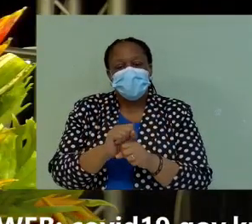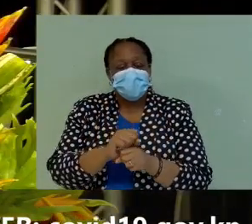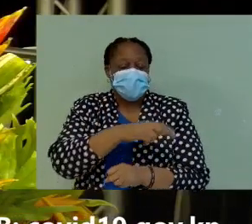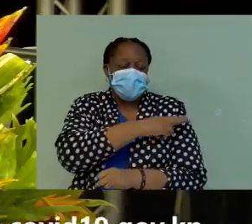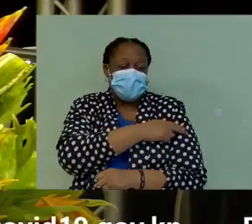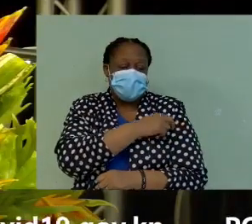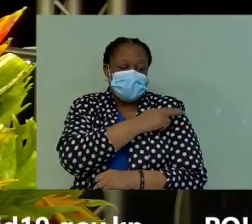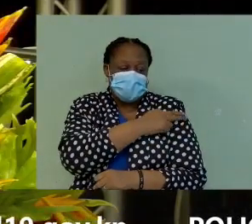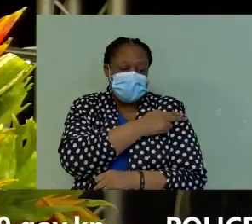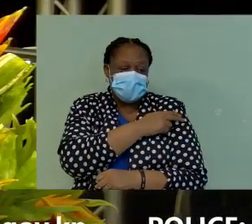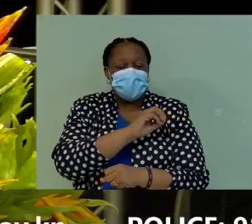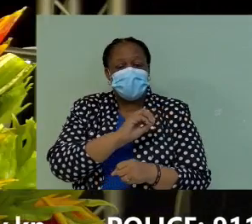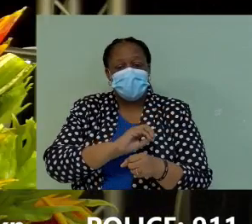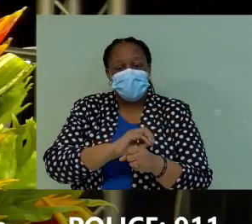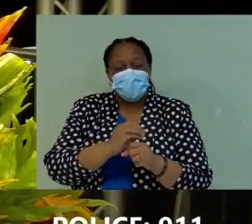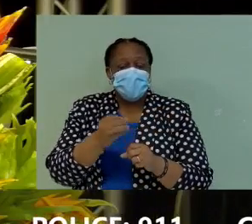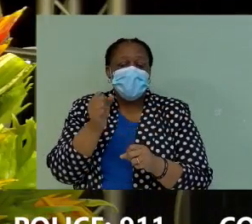medical facilities,